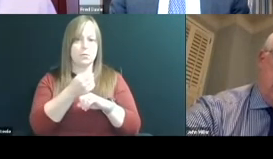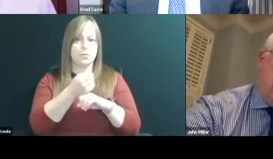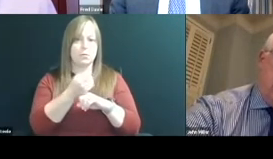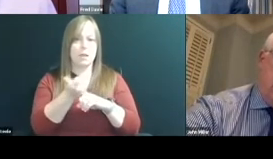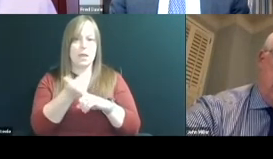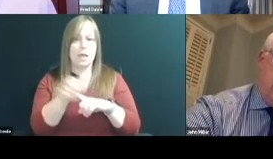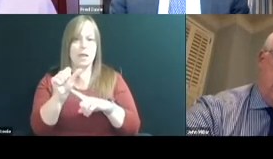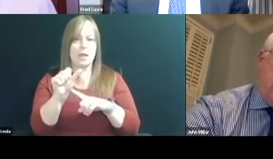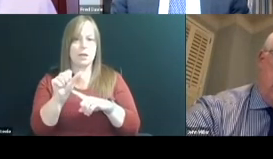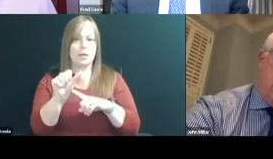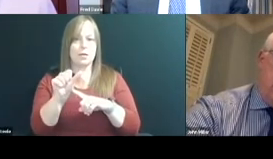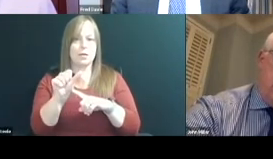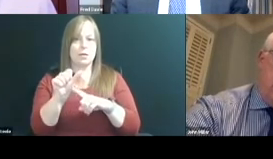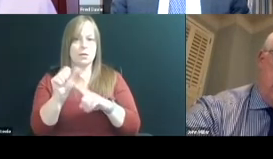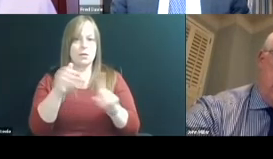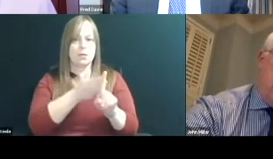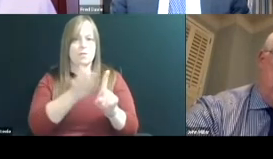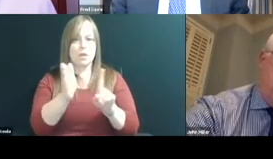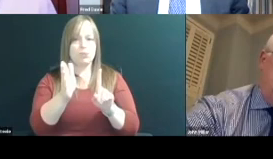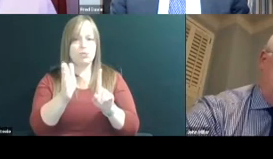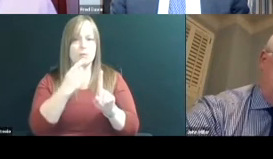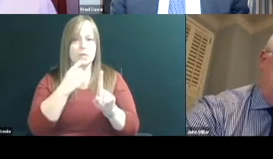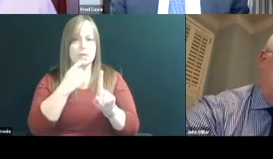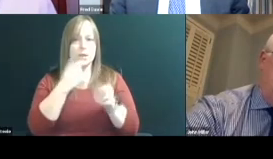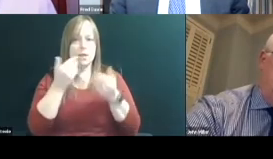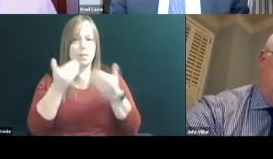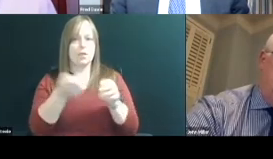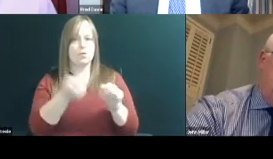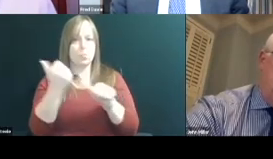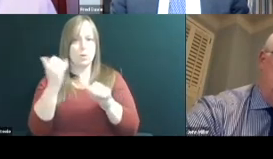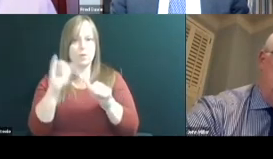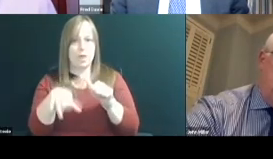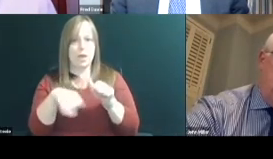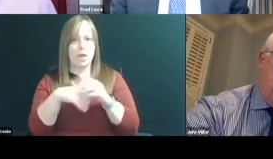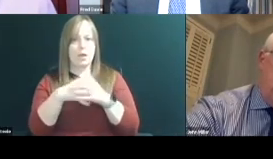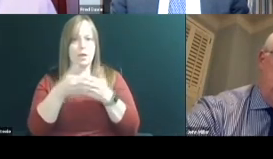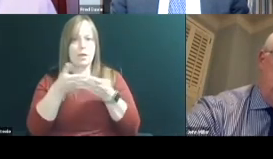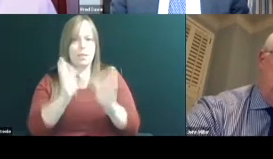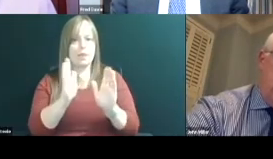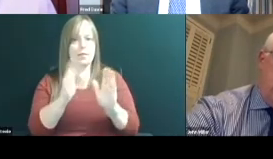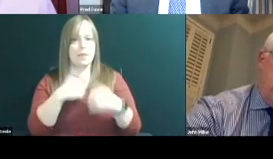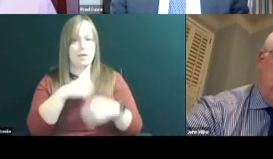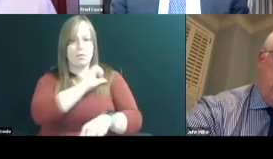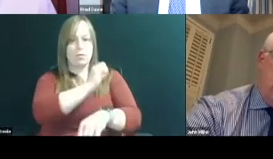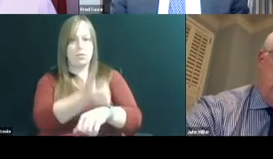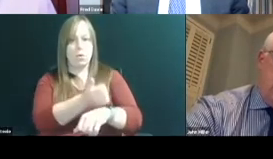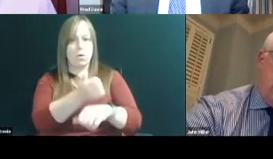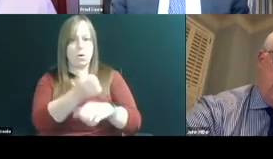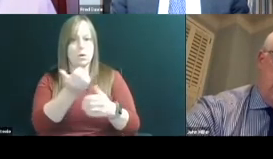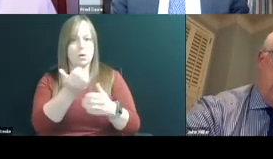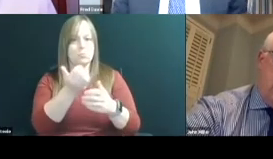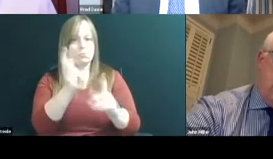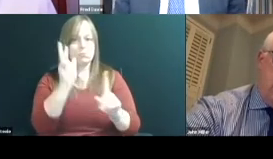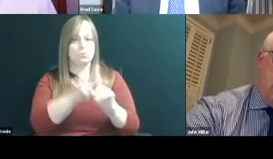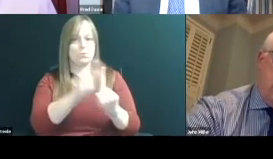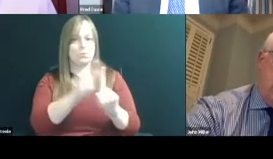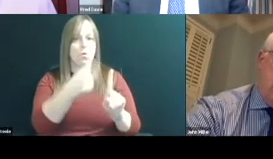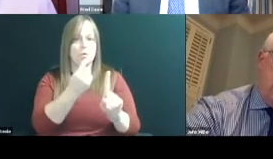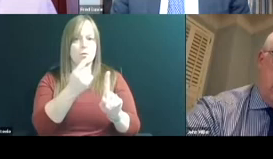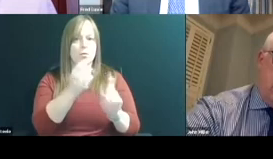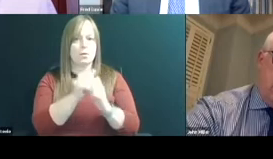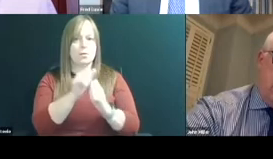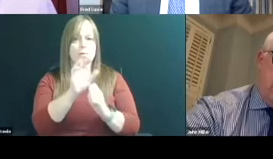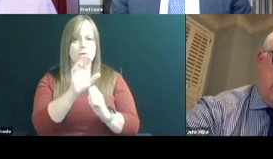any deviation. We say let's remove that and let's have this authority resting only with the CCRB.